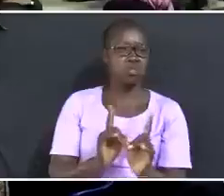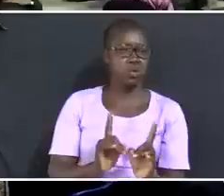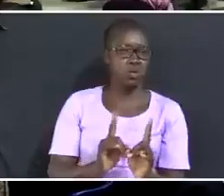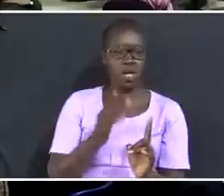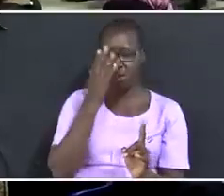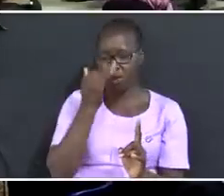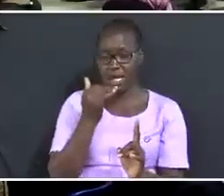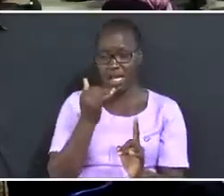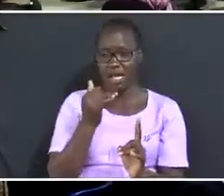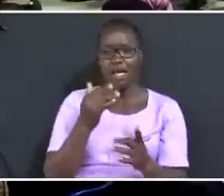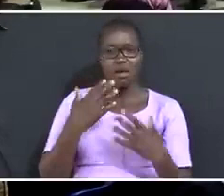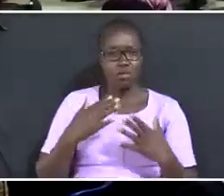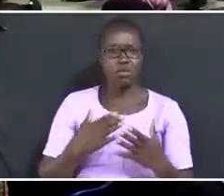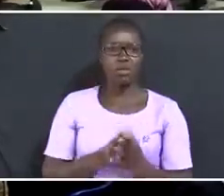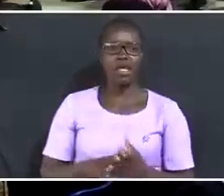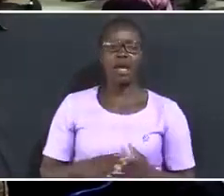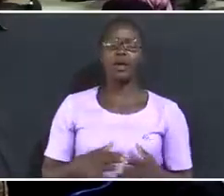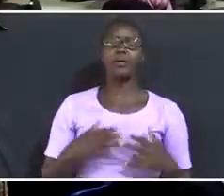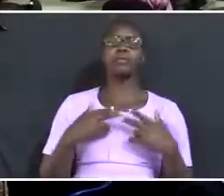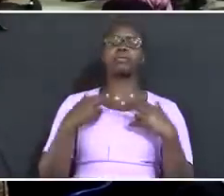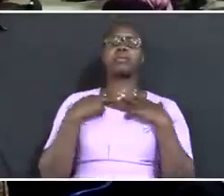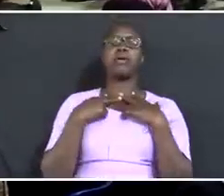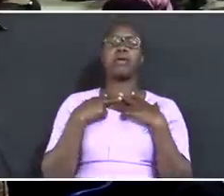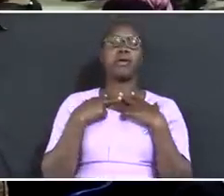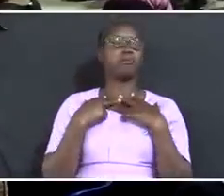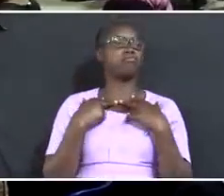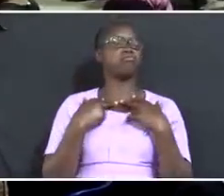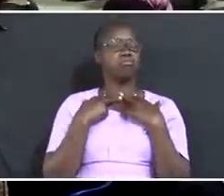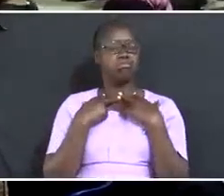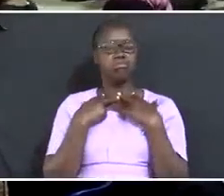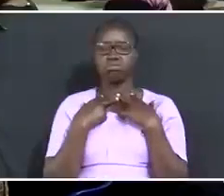have become so enslaved to